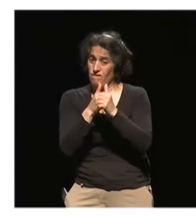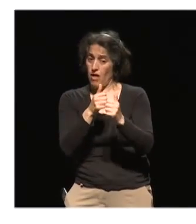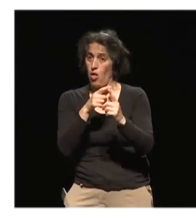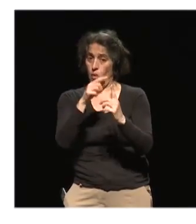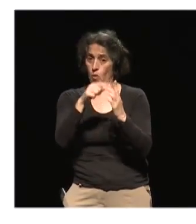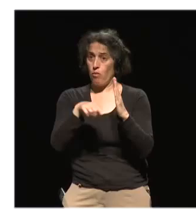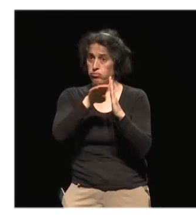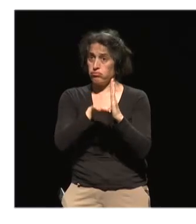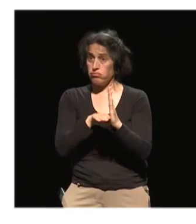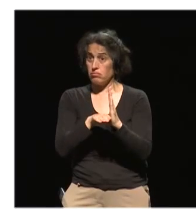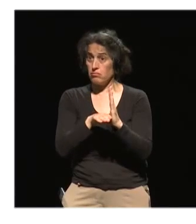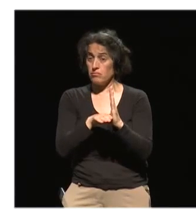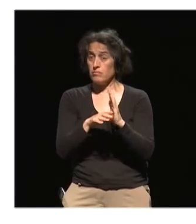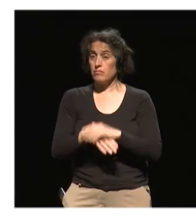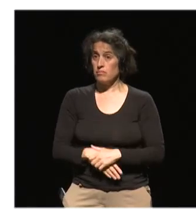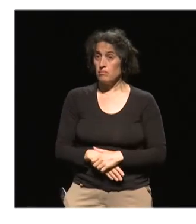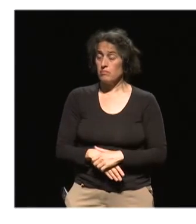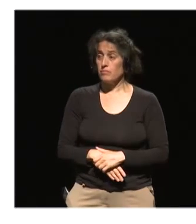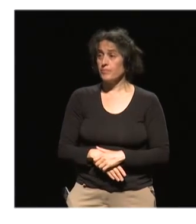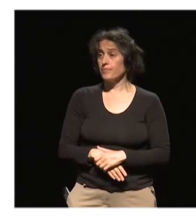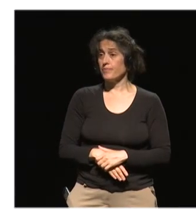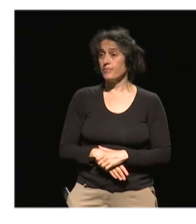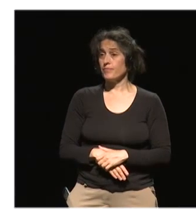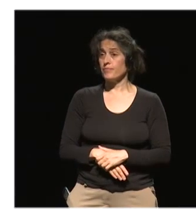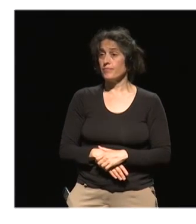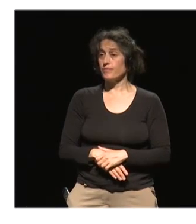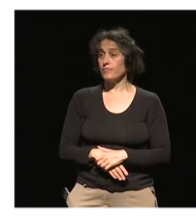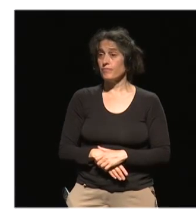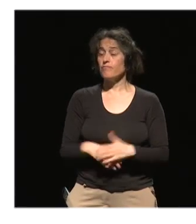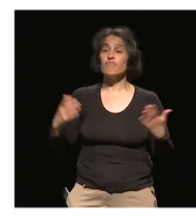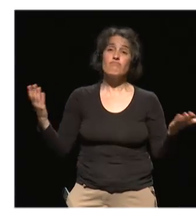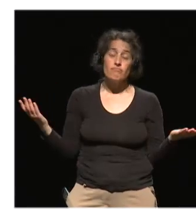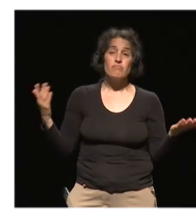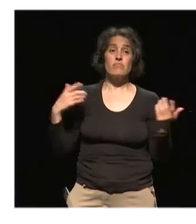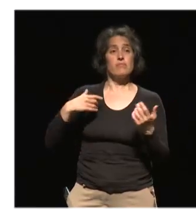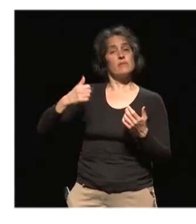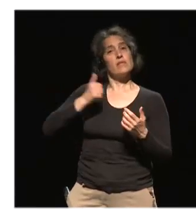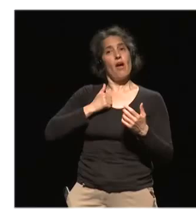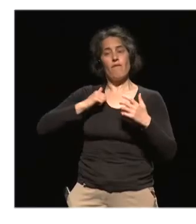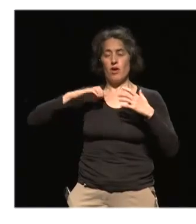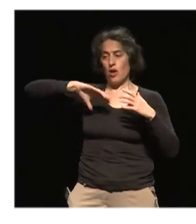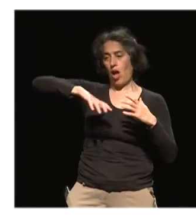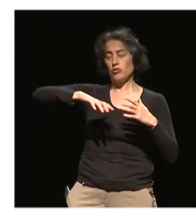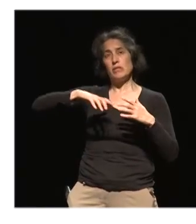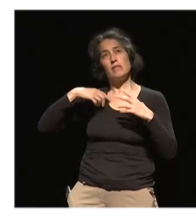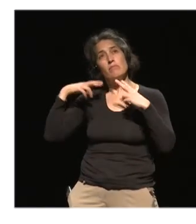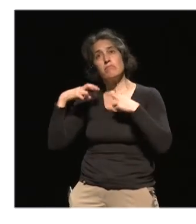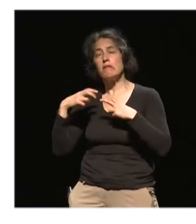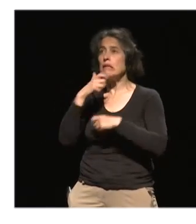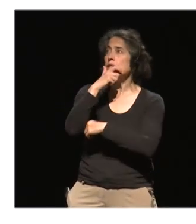why Jos Delbecq said a moment ago there are support and help mechanisms that are being implemented by